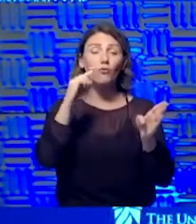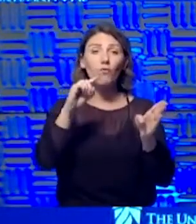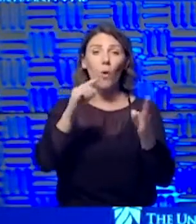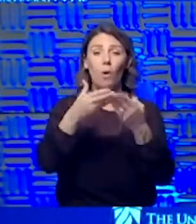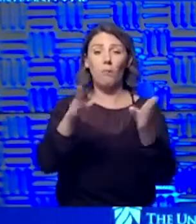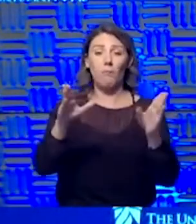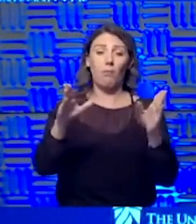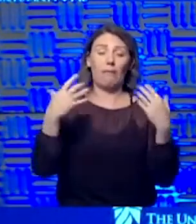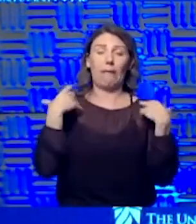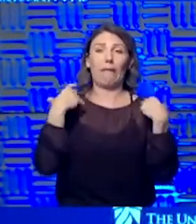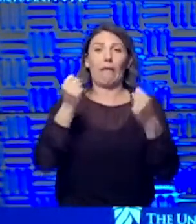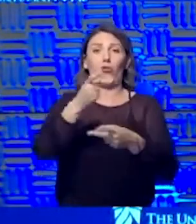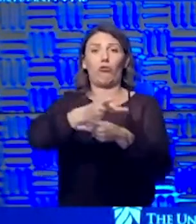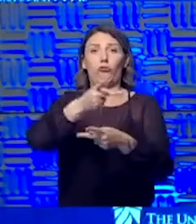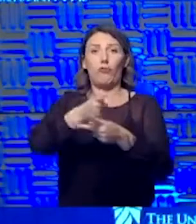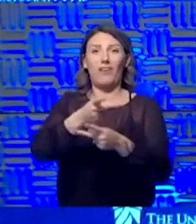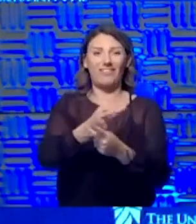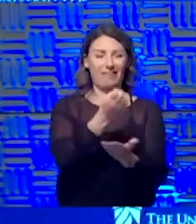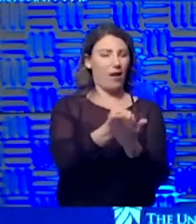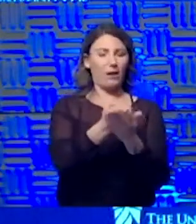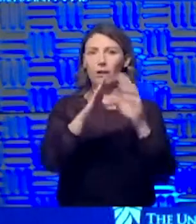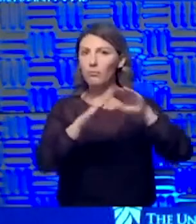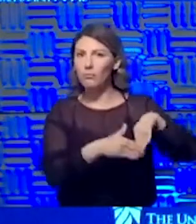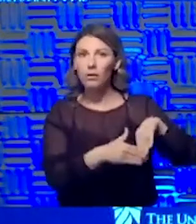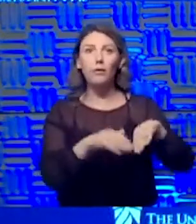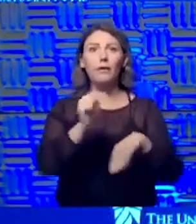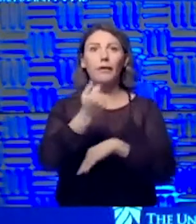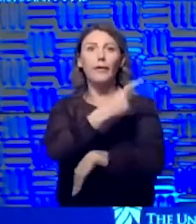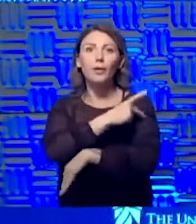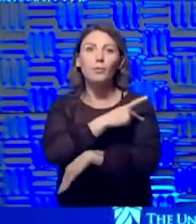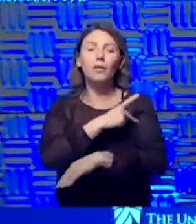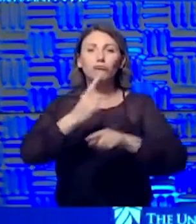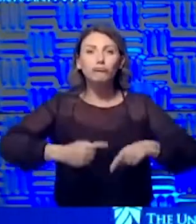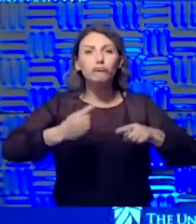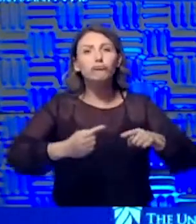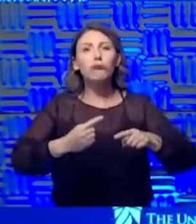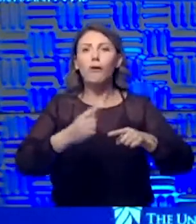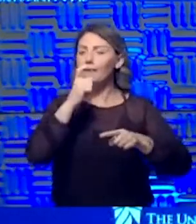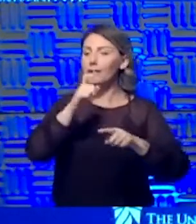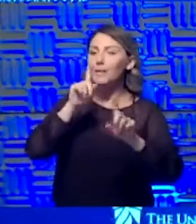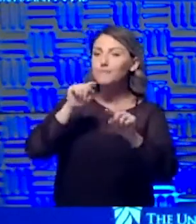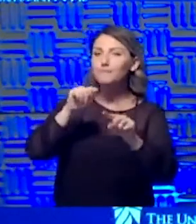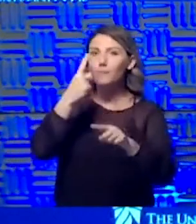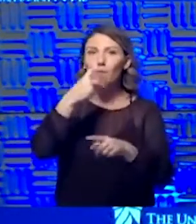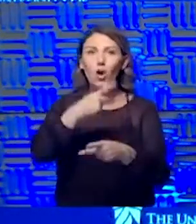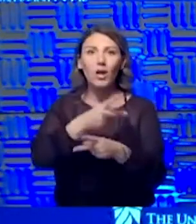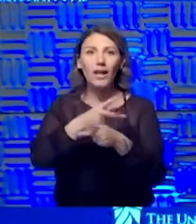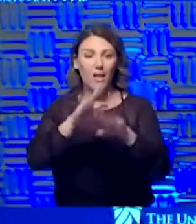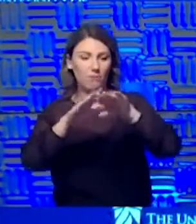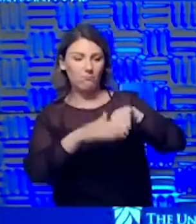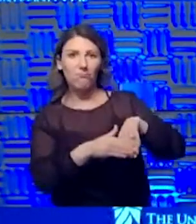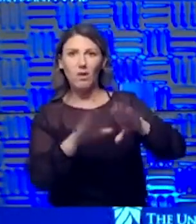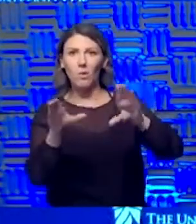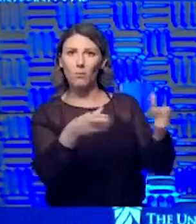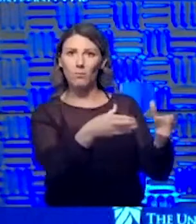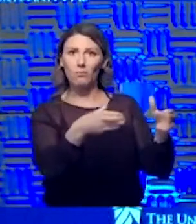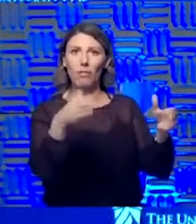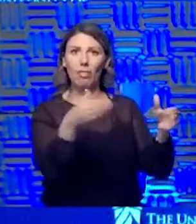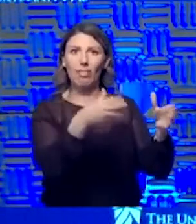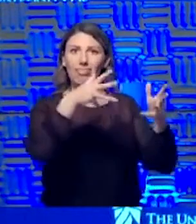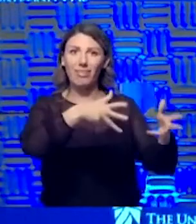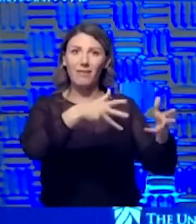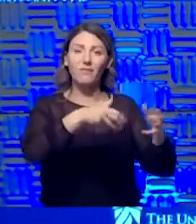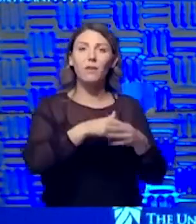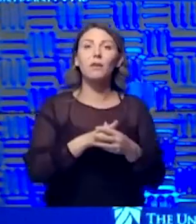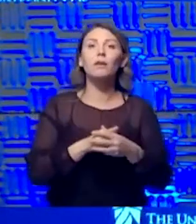and you left the economic and the other patients who are struggling and not coming to get care and all those other things, you left all that over on the side, and you just